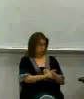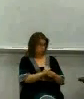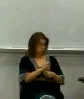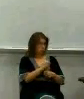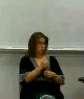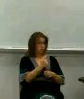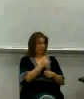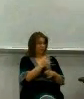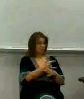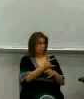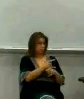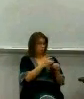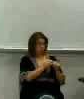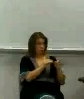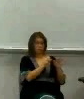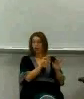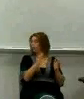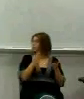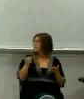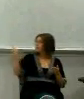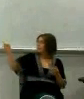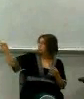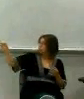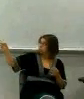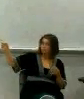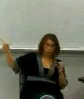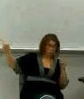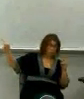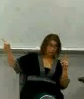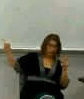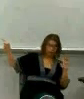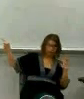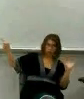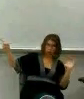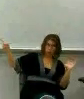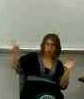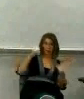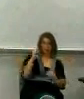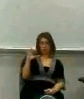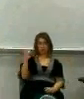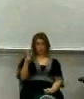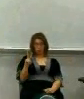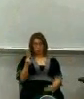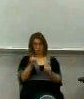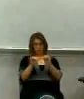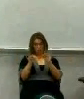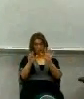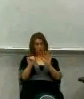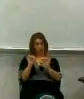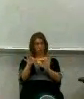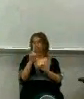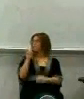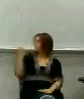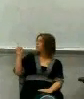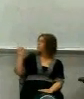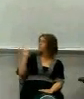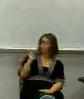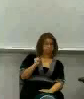alcohol they're throwing off is here, organic carbon, and the carbon dioxide they're throwing off is there.